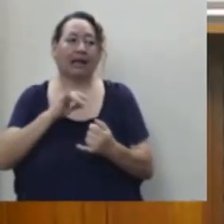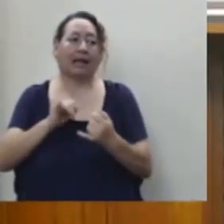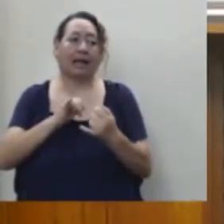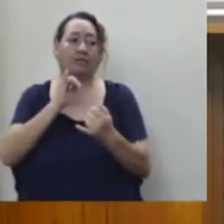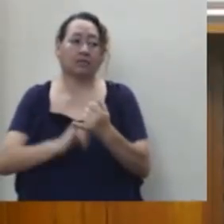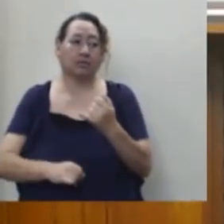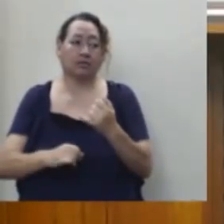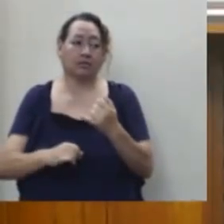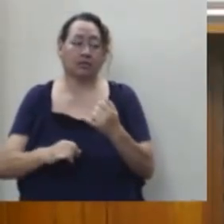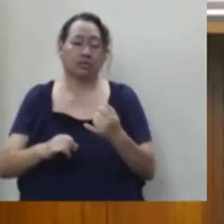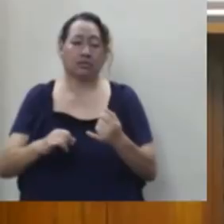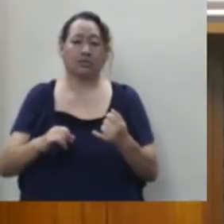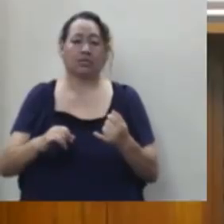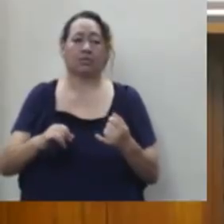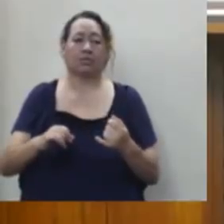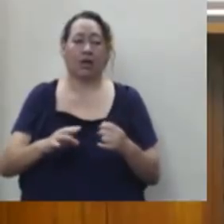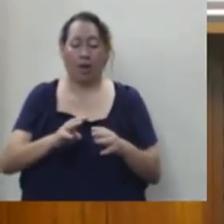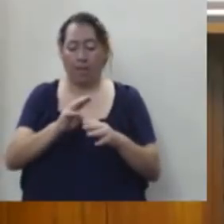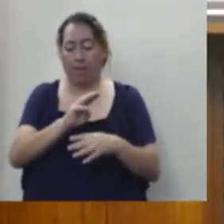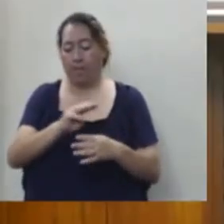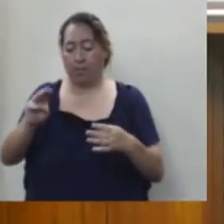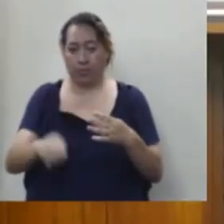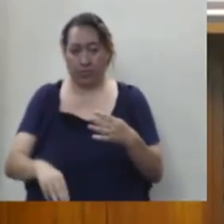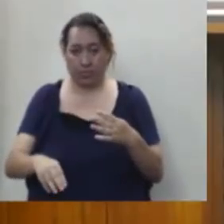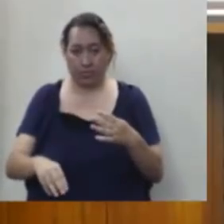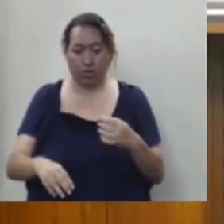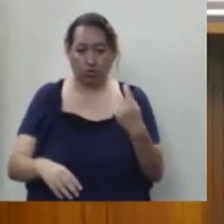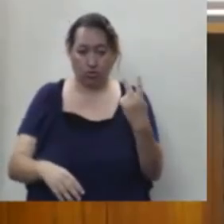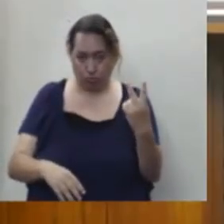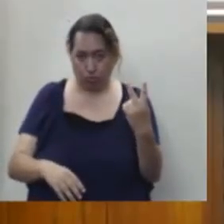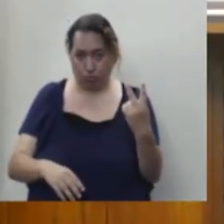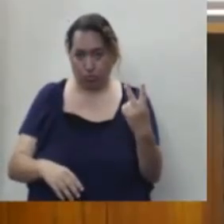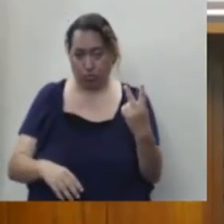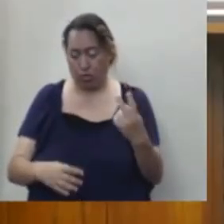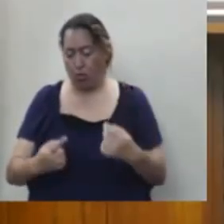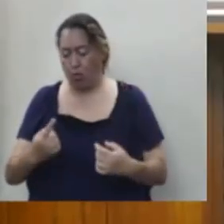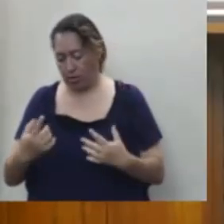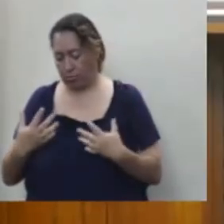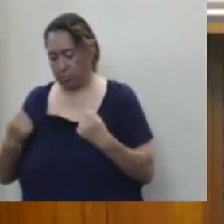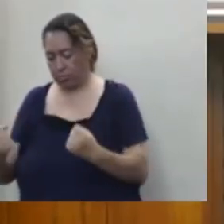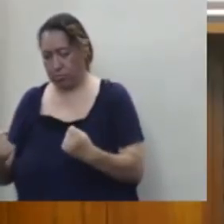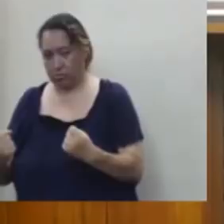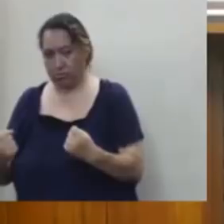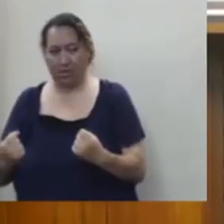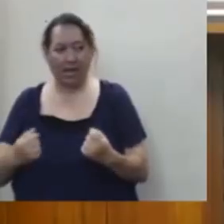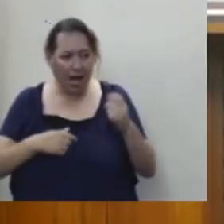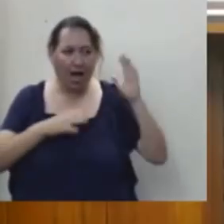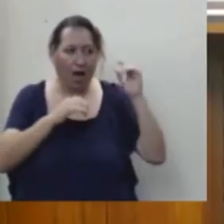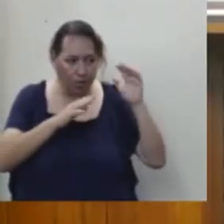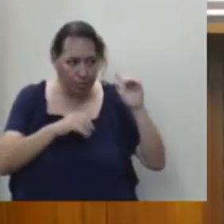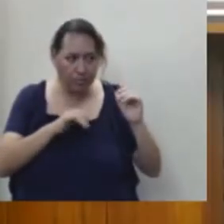village, Maleso, 2 confirmed COVID positive cases, 1 has recovered. And so I hope our